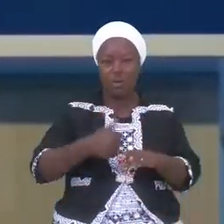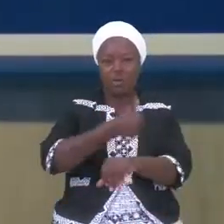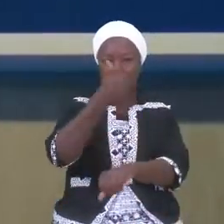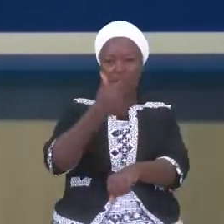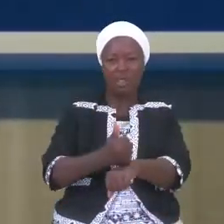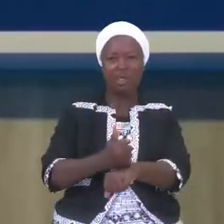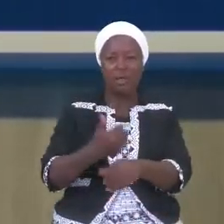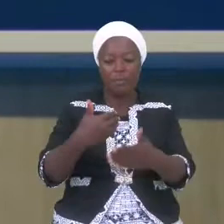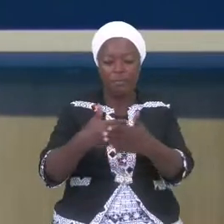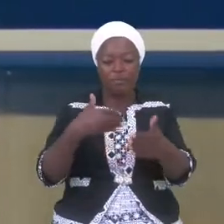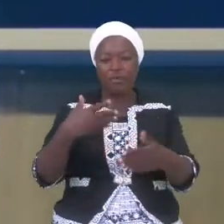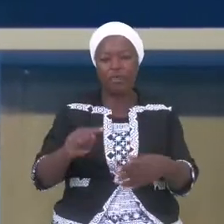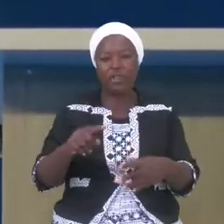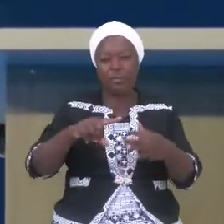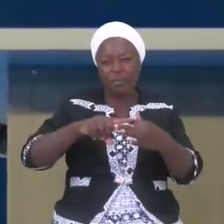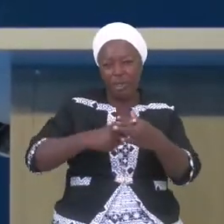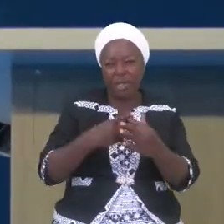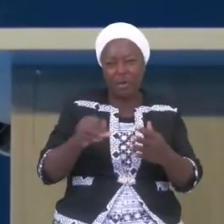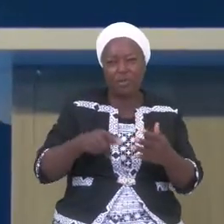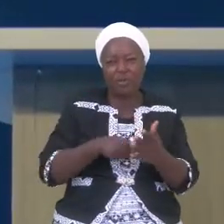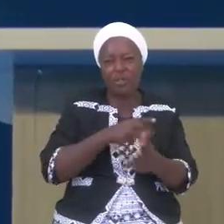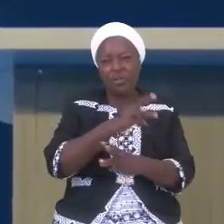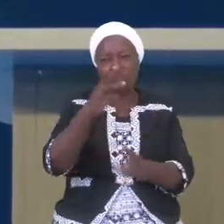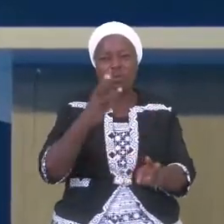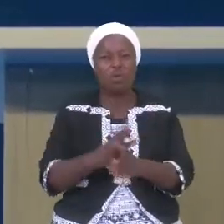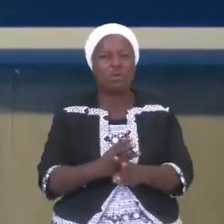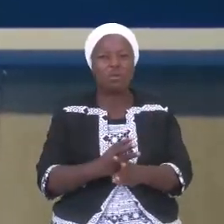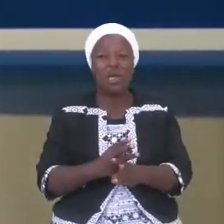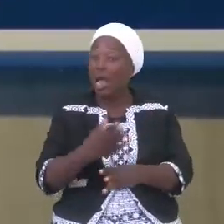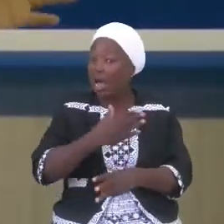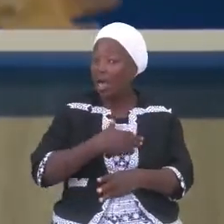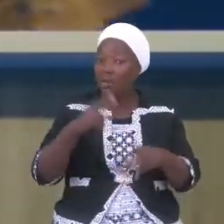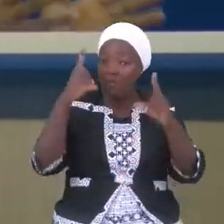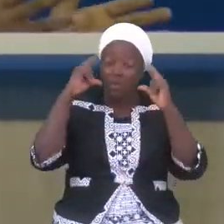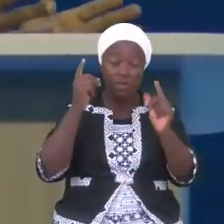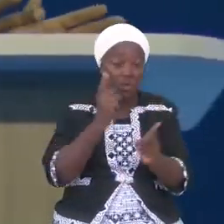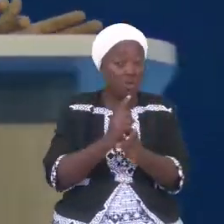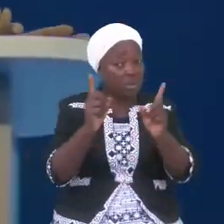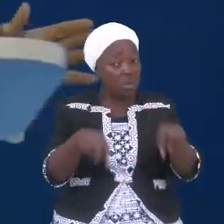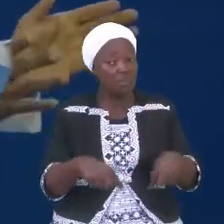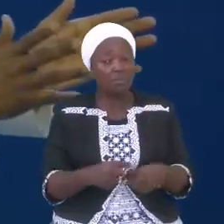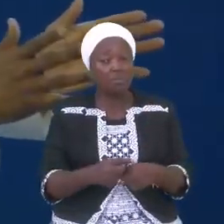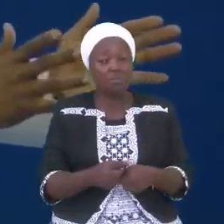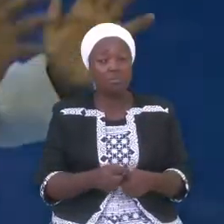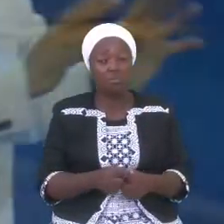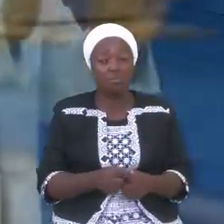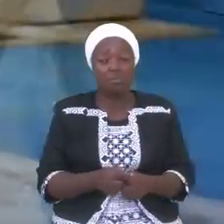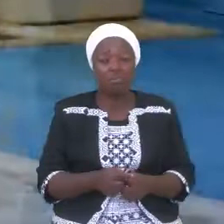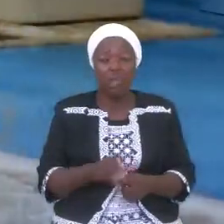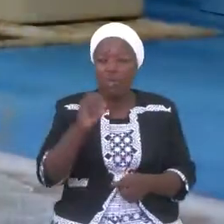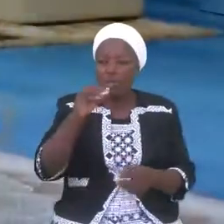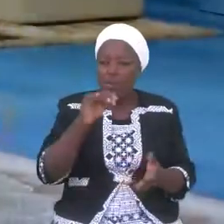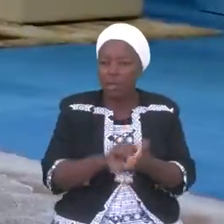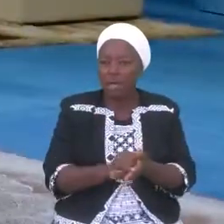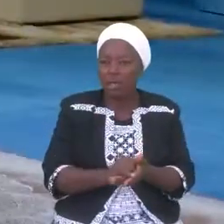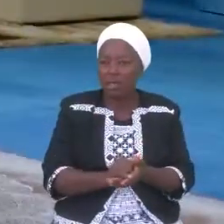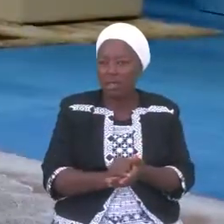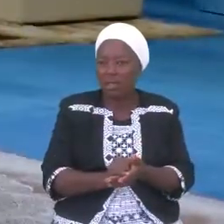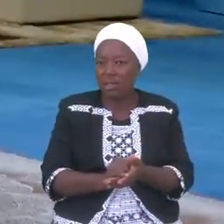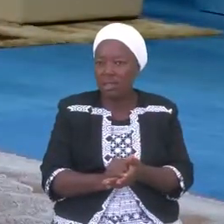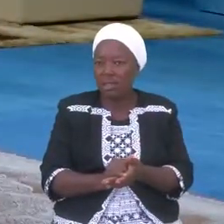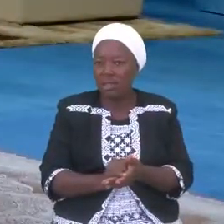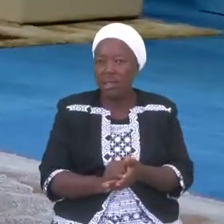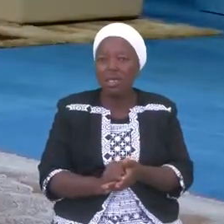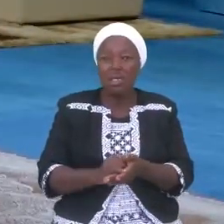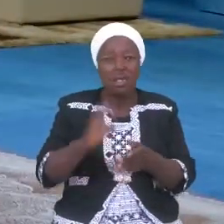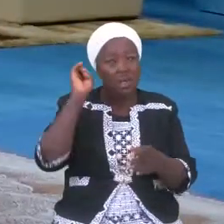the beginning of the world. And Moses just came so that he'll occupy